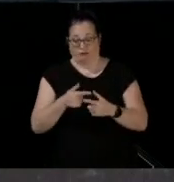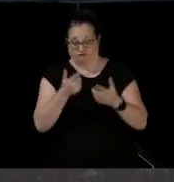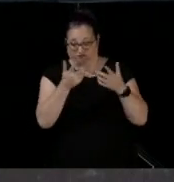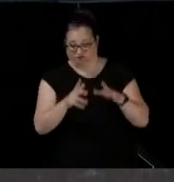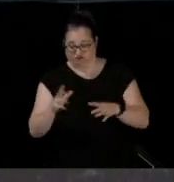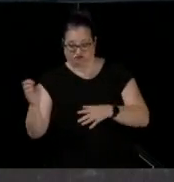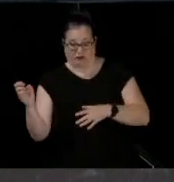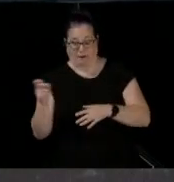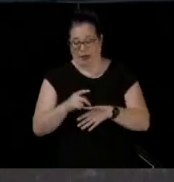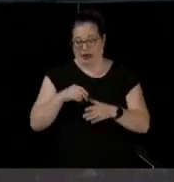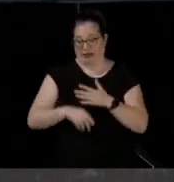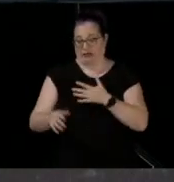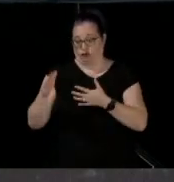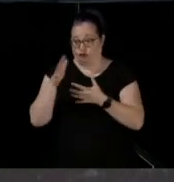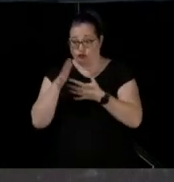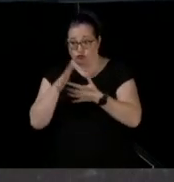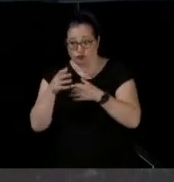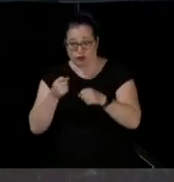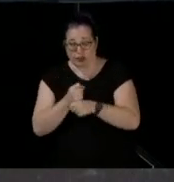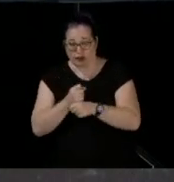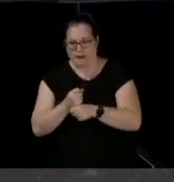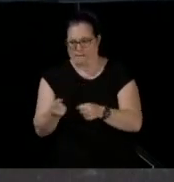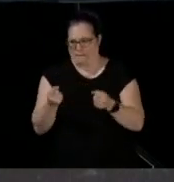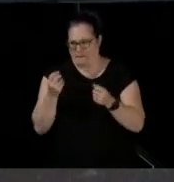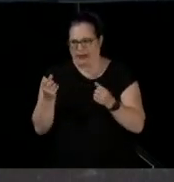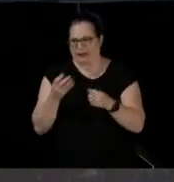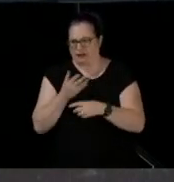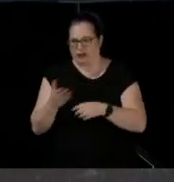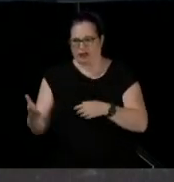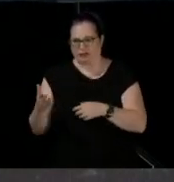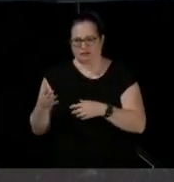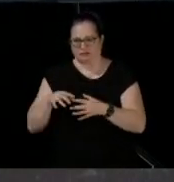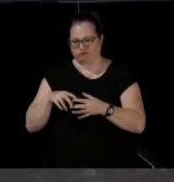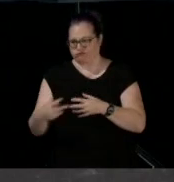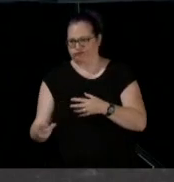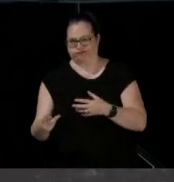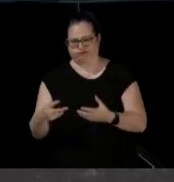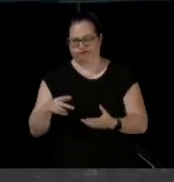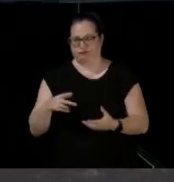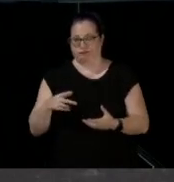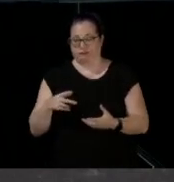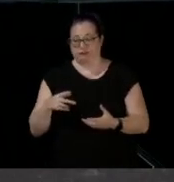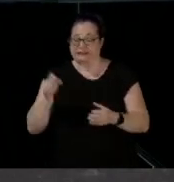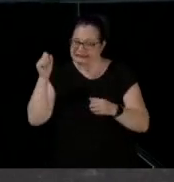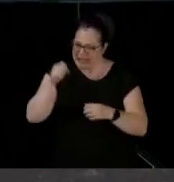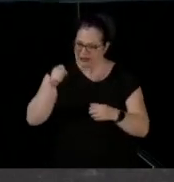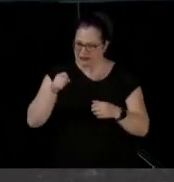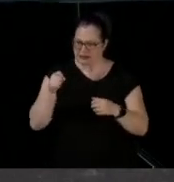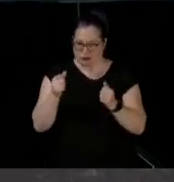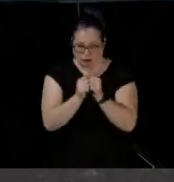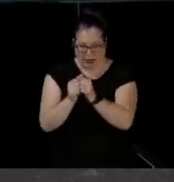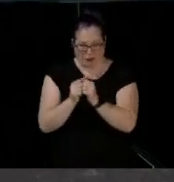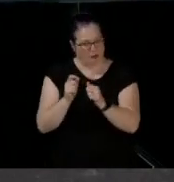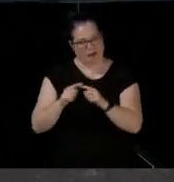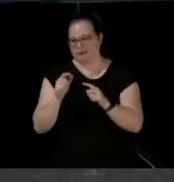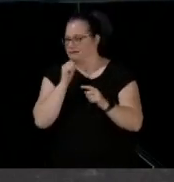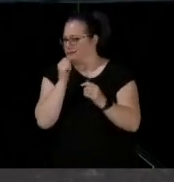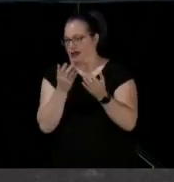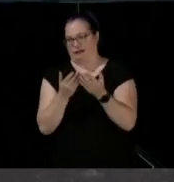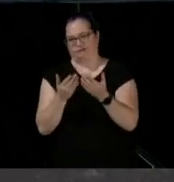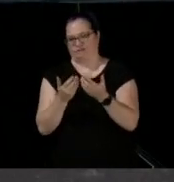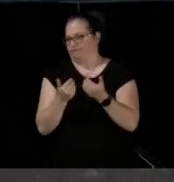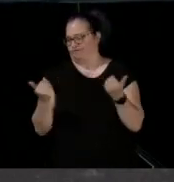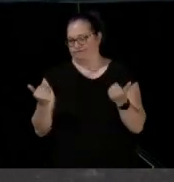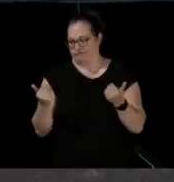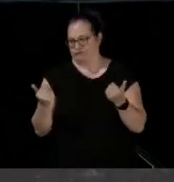fall of our junior year, many aspects of our lives fell out of shuffle. We were physically together, yet still incredibly out of sync.